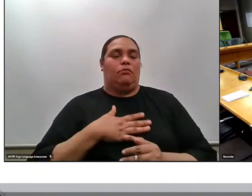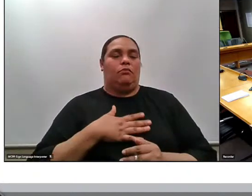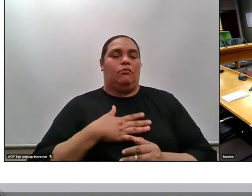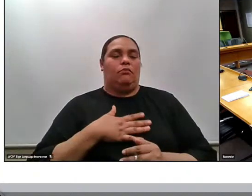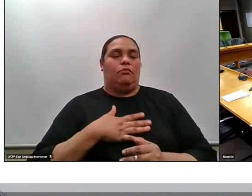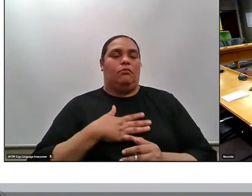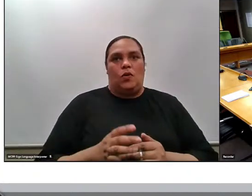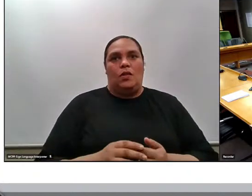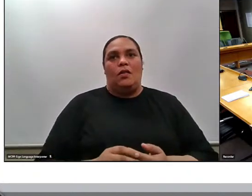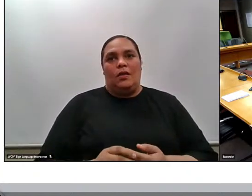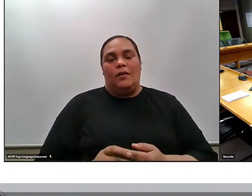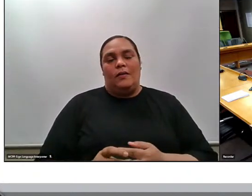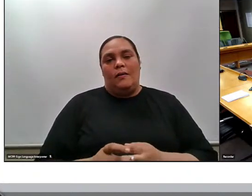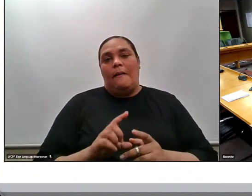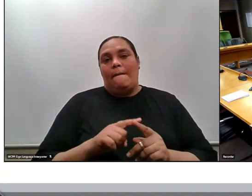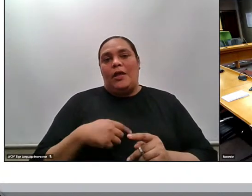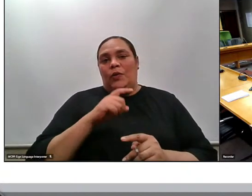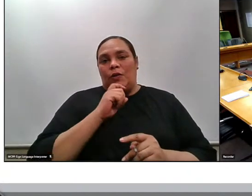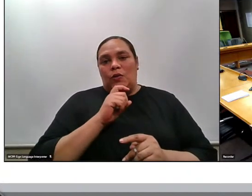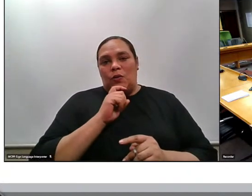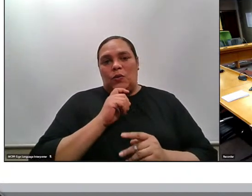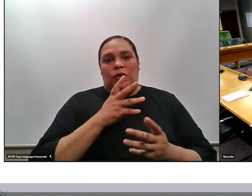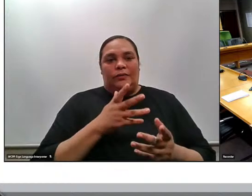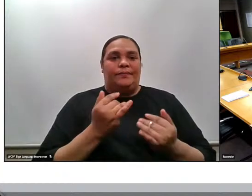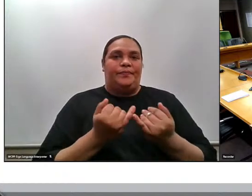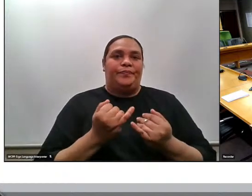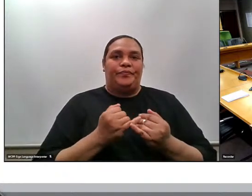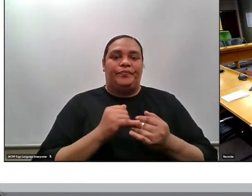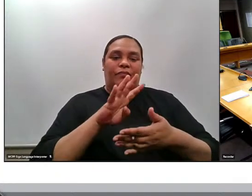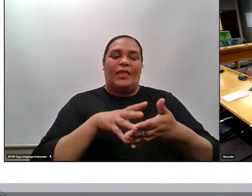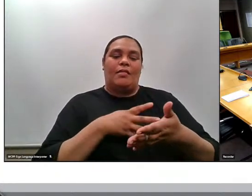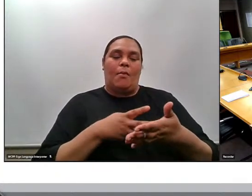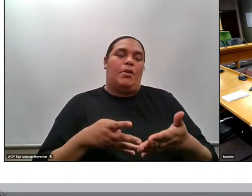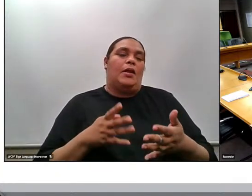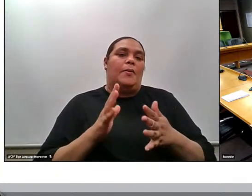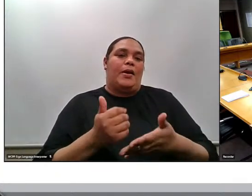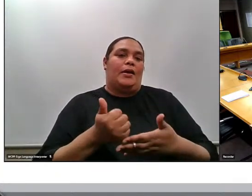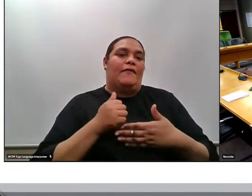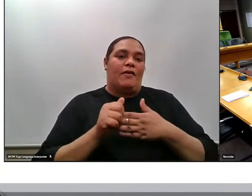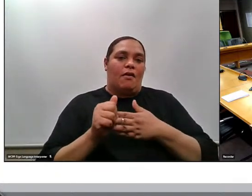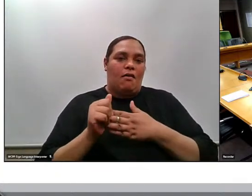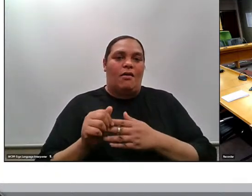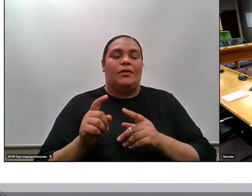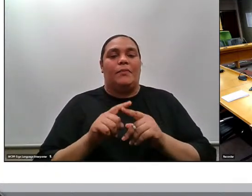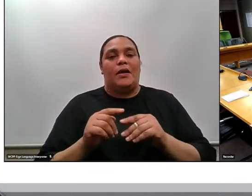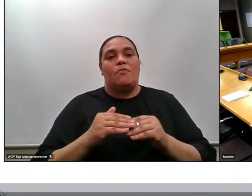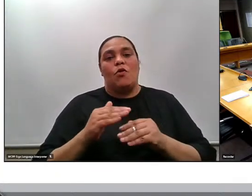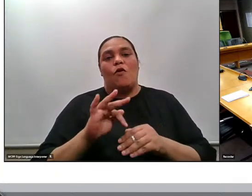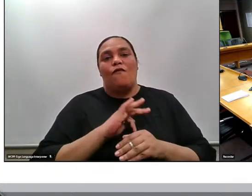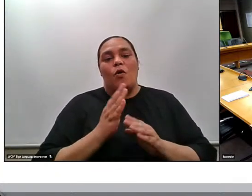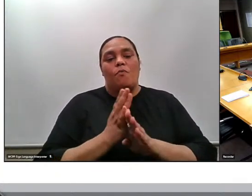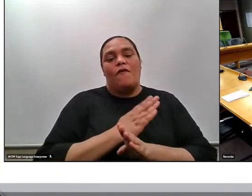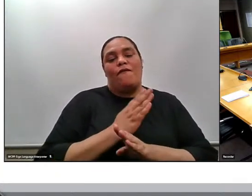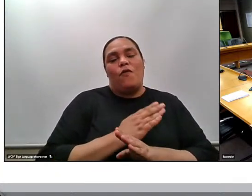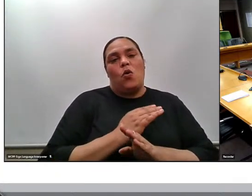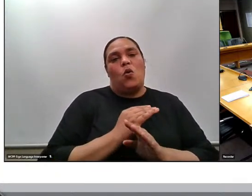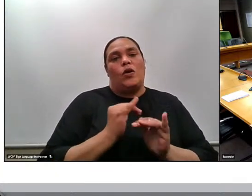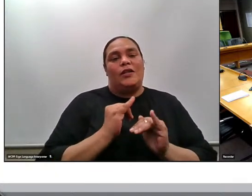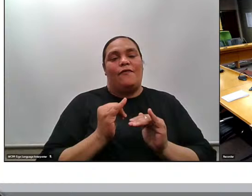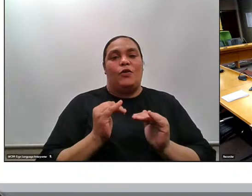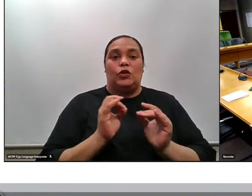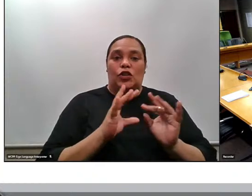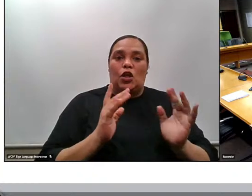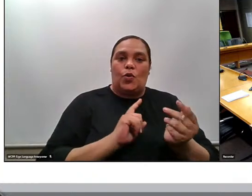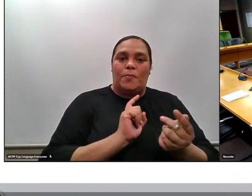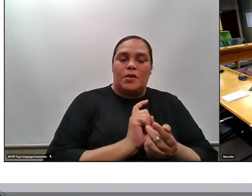that. But let's use that as a template. And normally we meet a little bit before the interview start